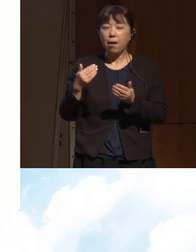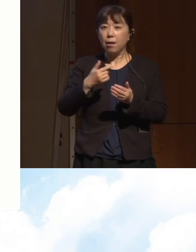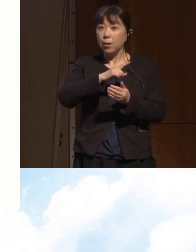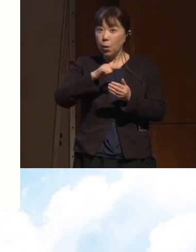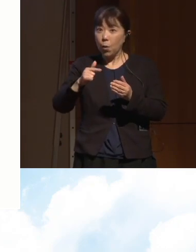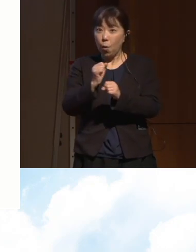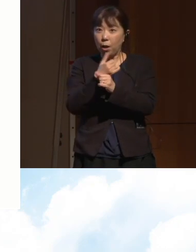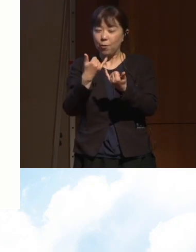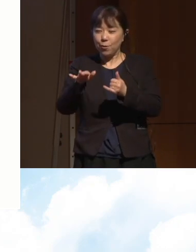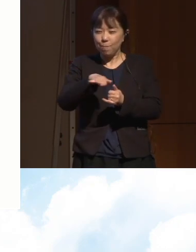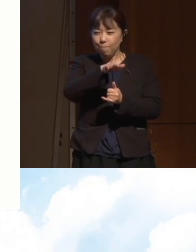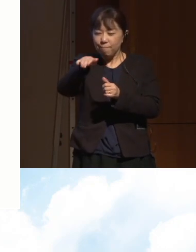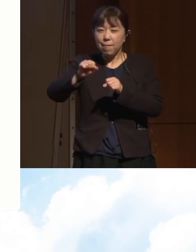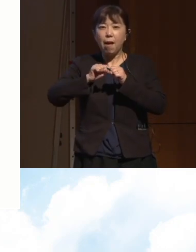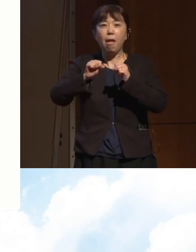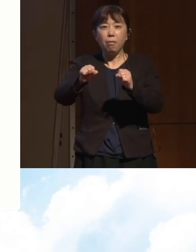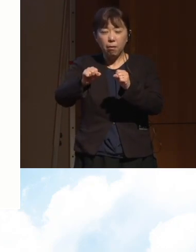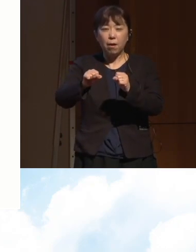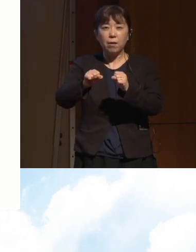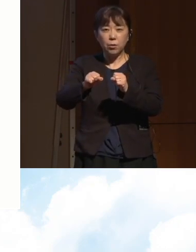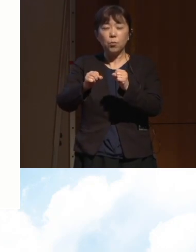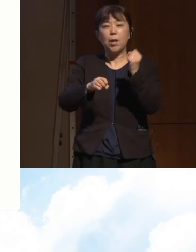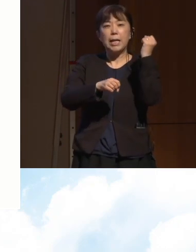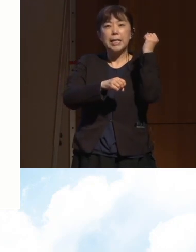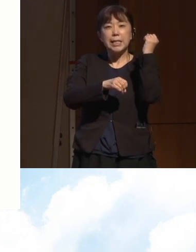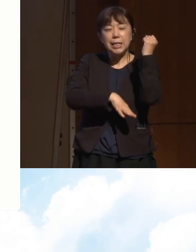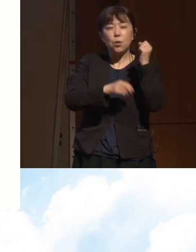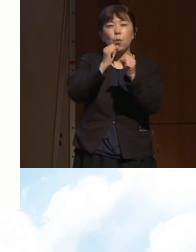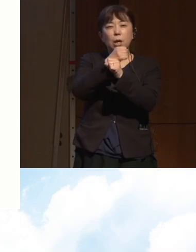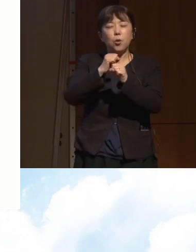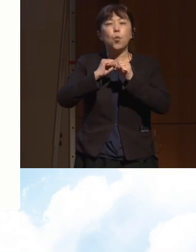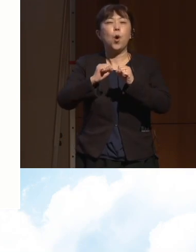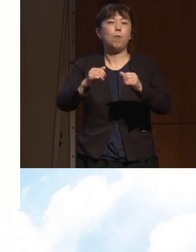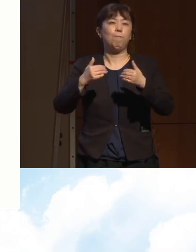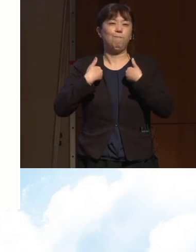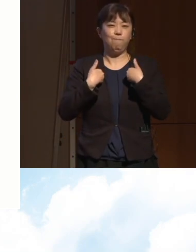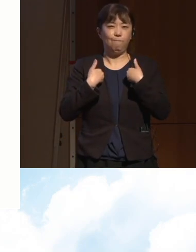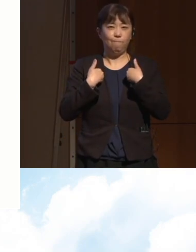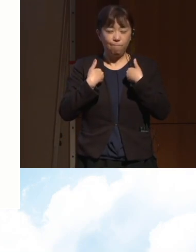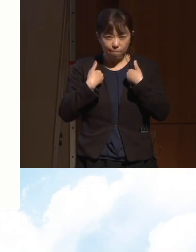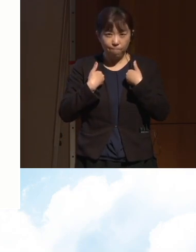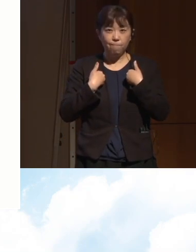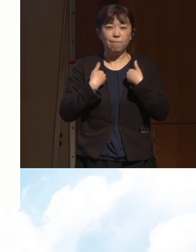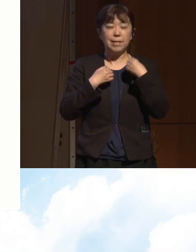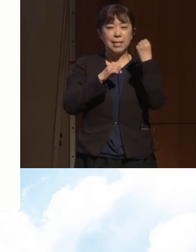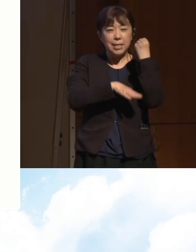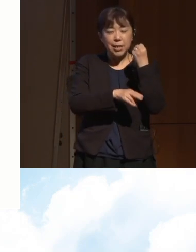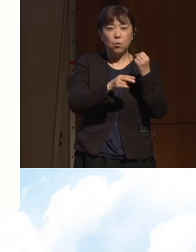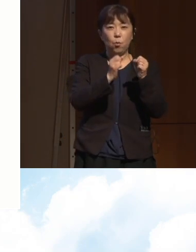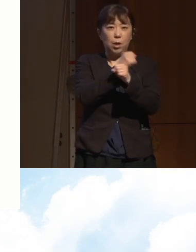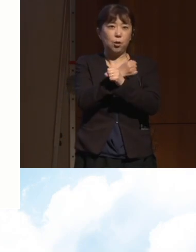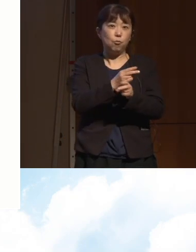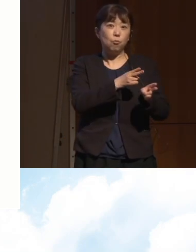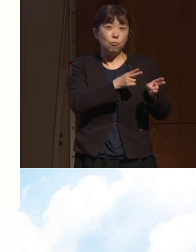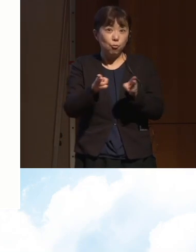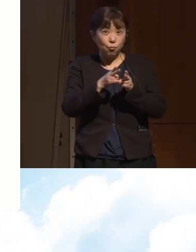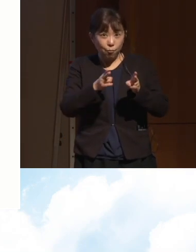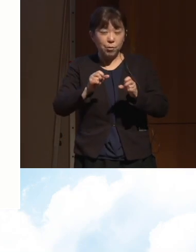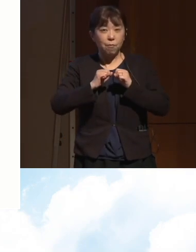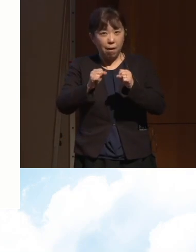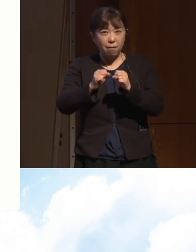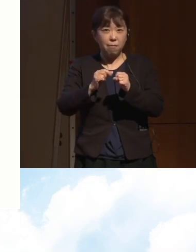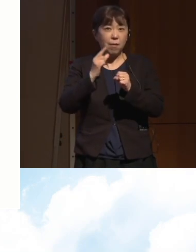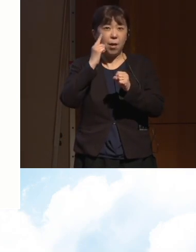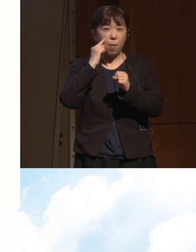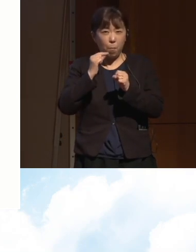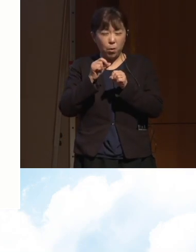basic research so that you're ready when something comes along. And so when I published the first paper about the